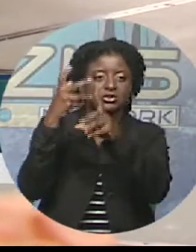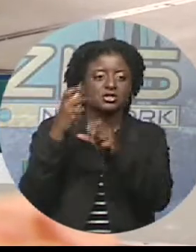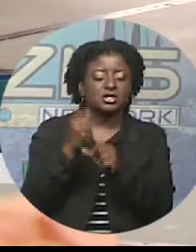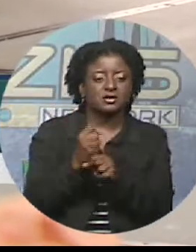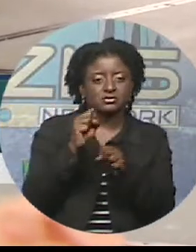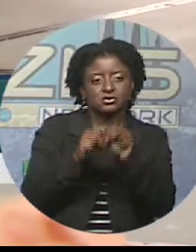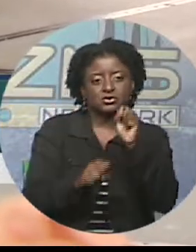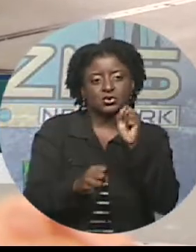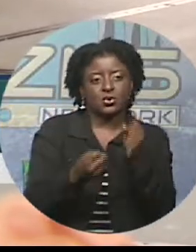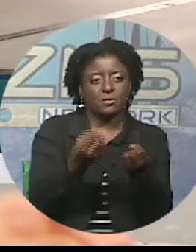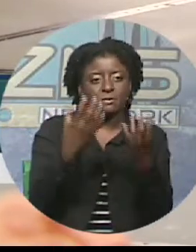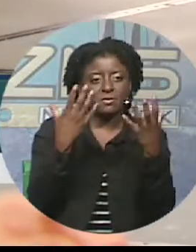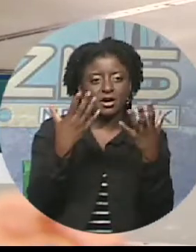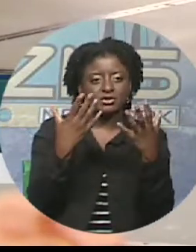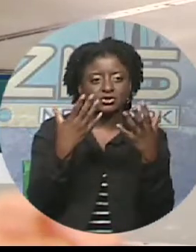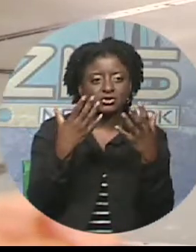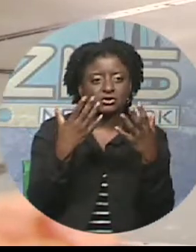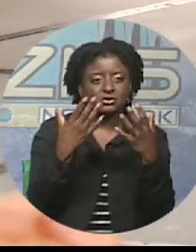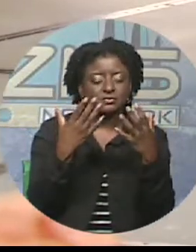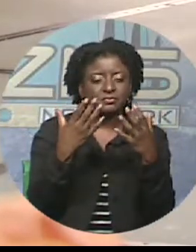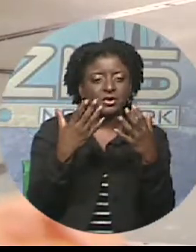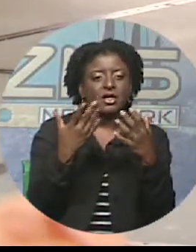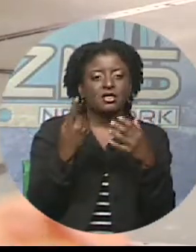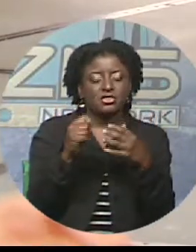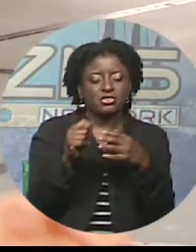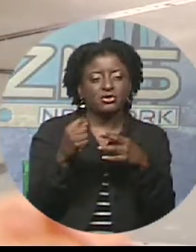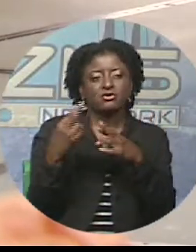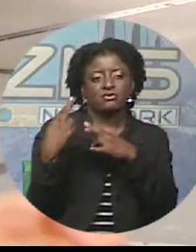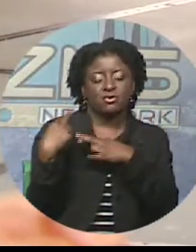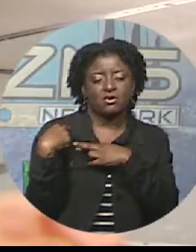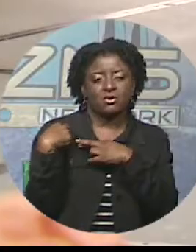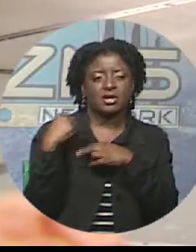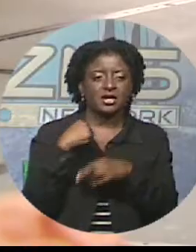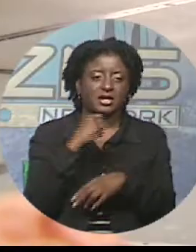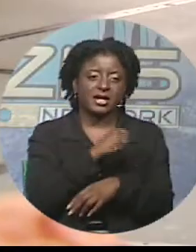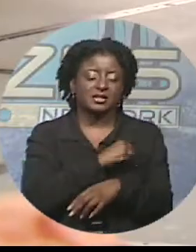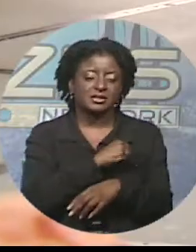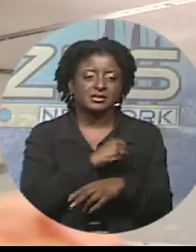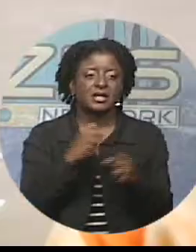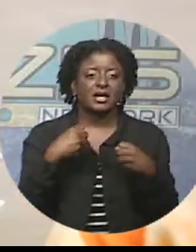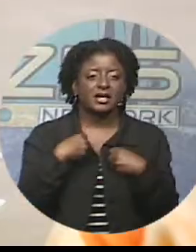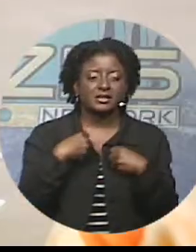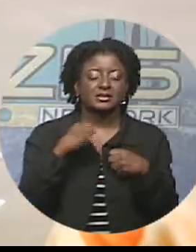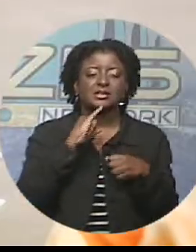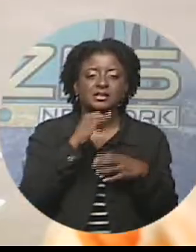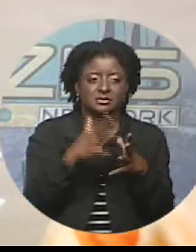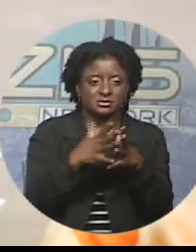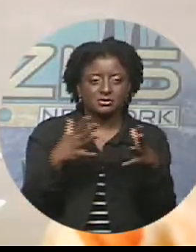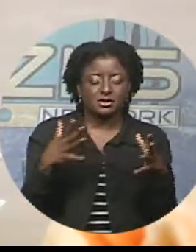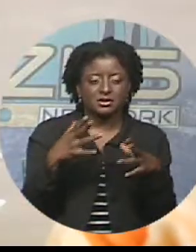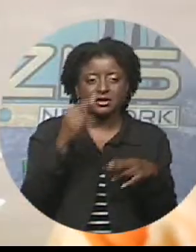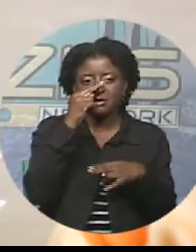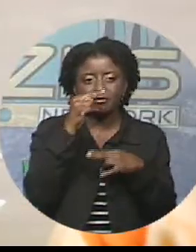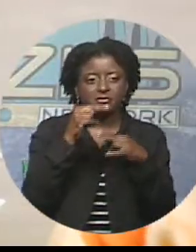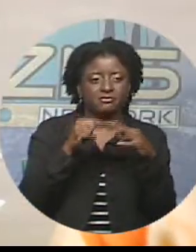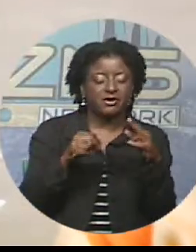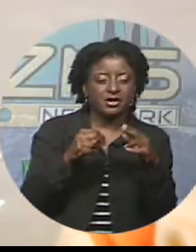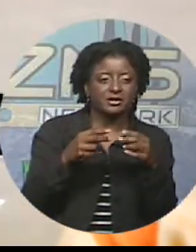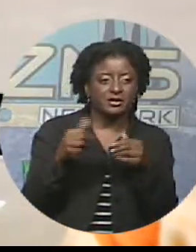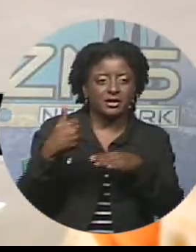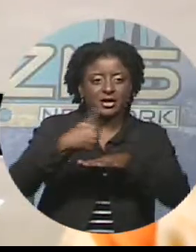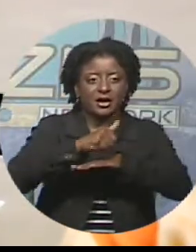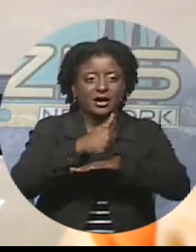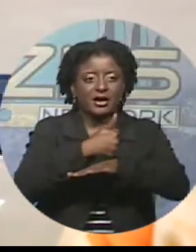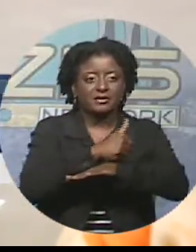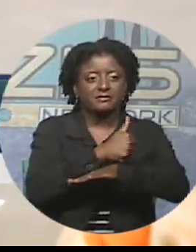much, and the role Atlantis plays for our community is tremendous. It's been fun. It's been an adventure. It